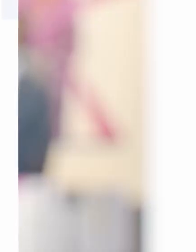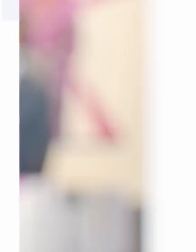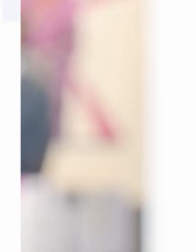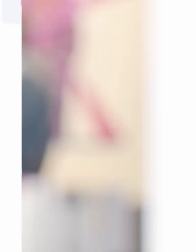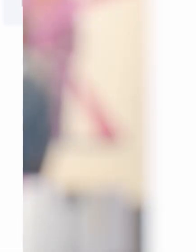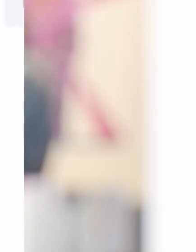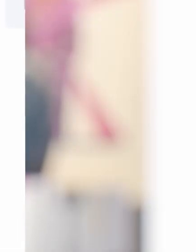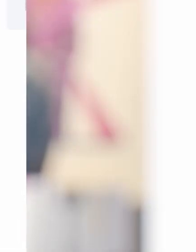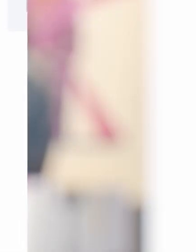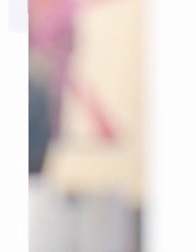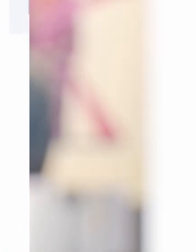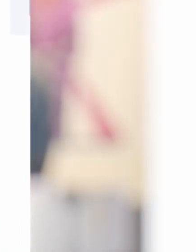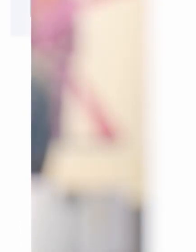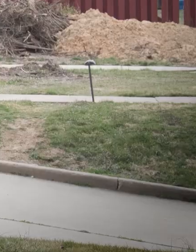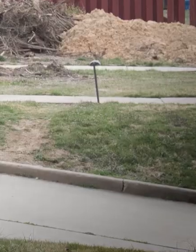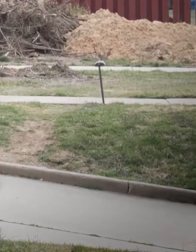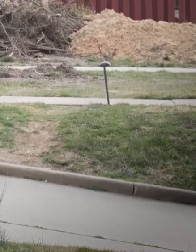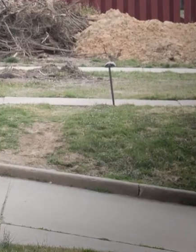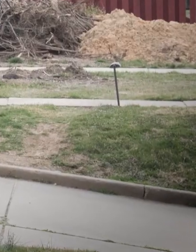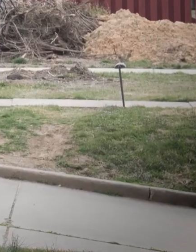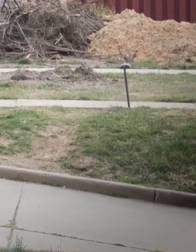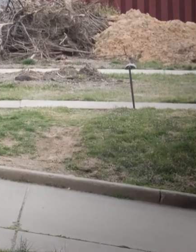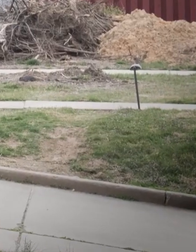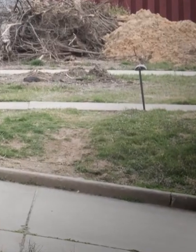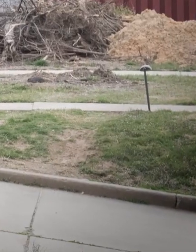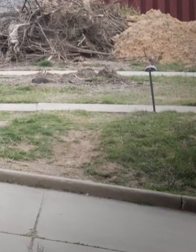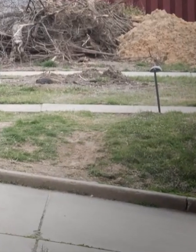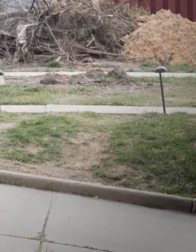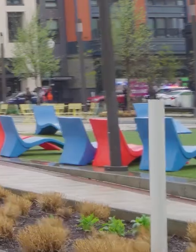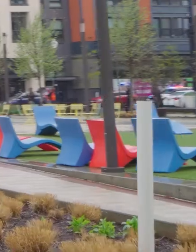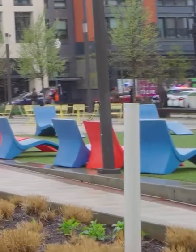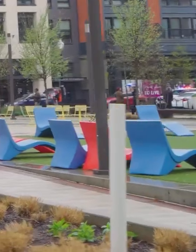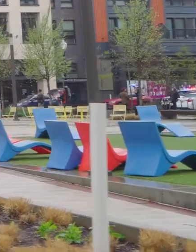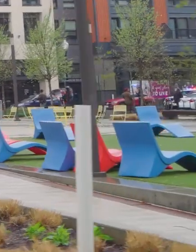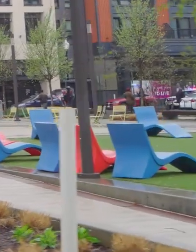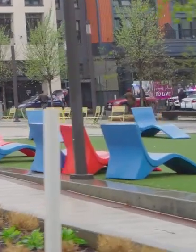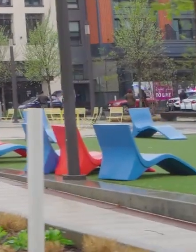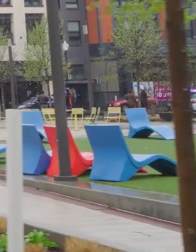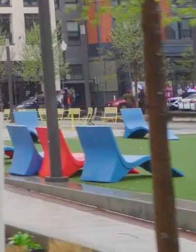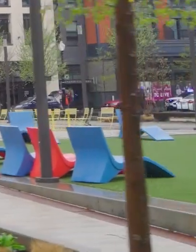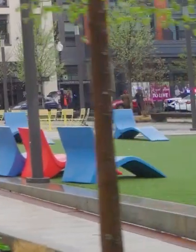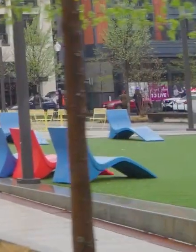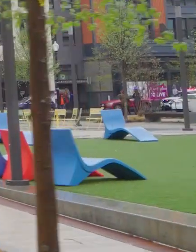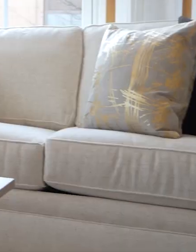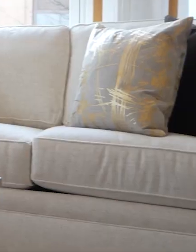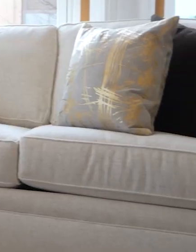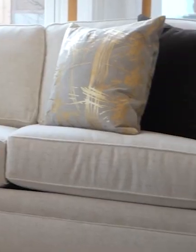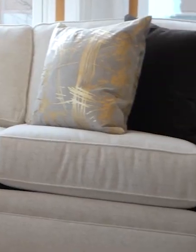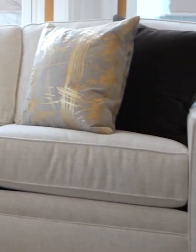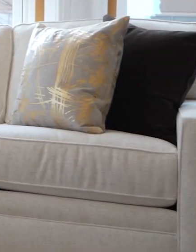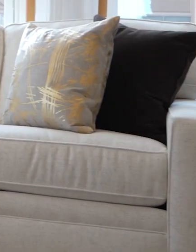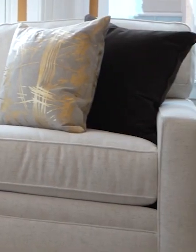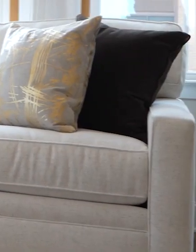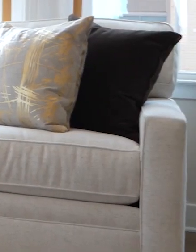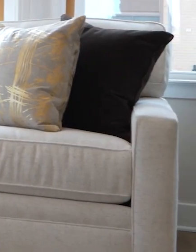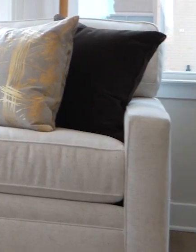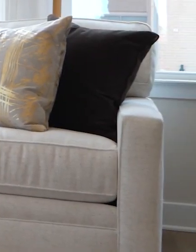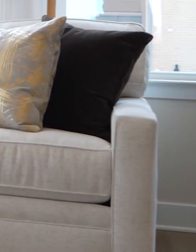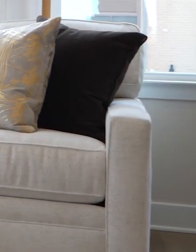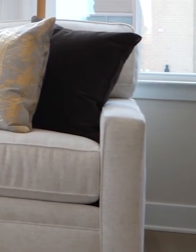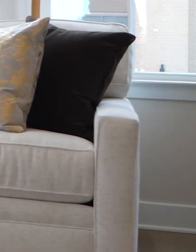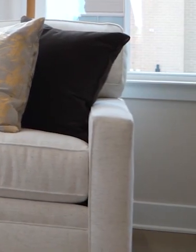stay. We transformed vacant lots into thriving mixed-use communities, proving that luxury